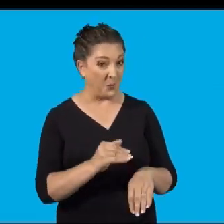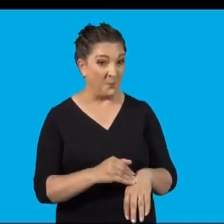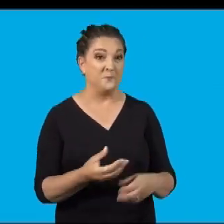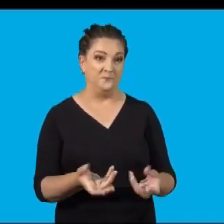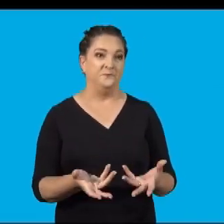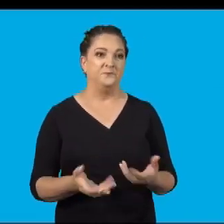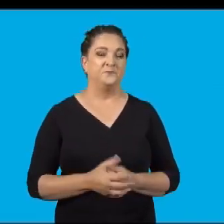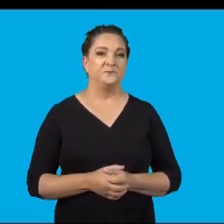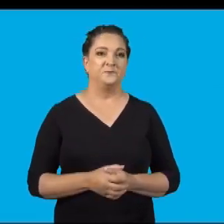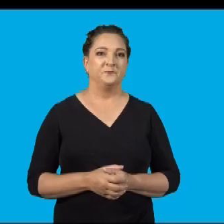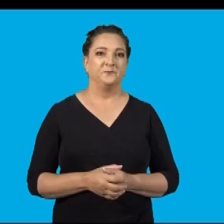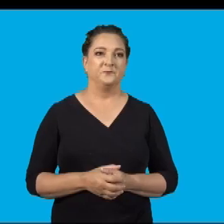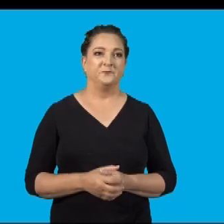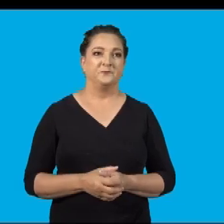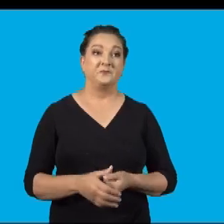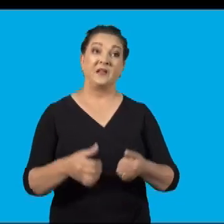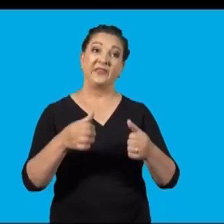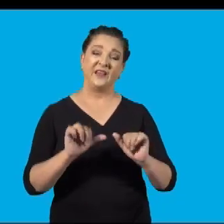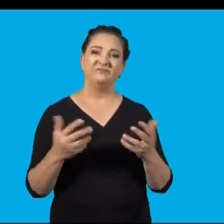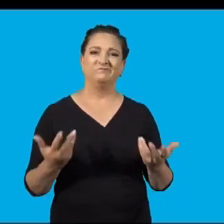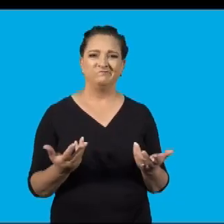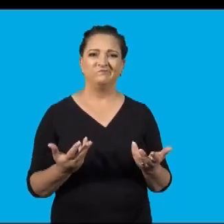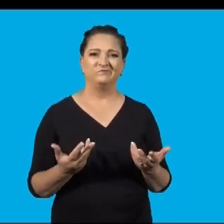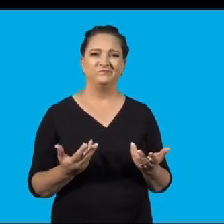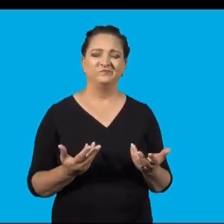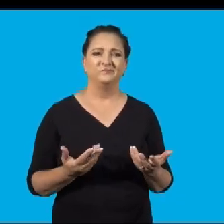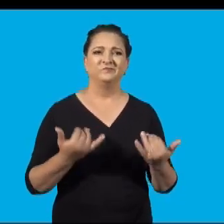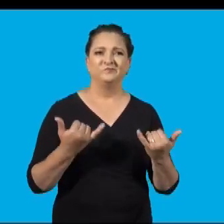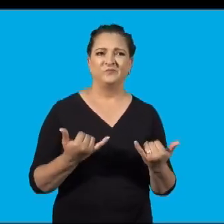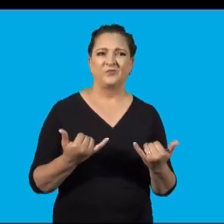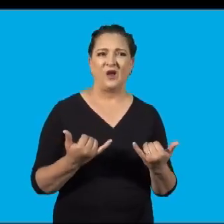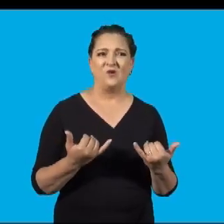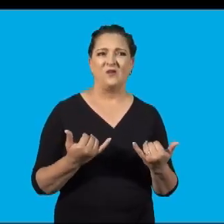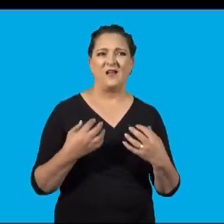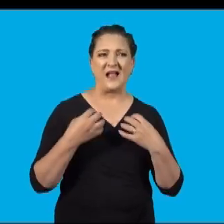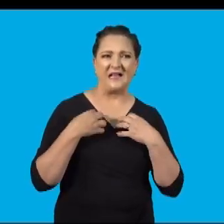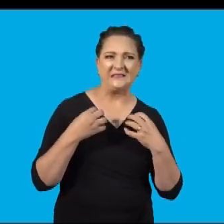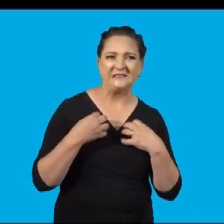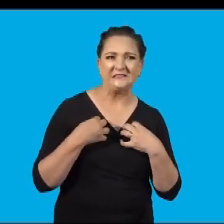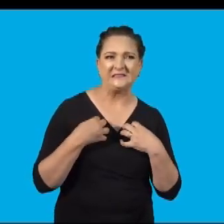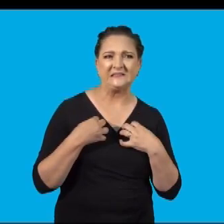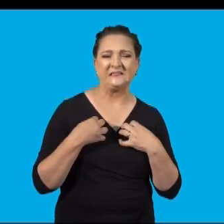problem. Okay, and then what is this 1 rand residual value?